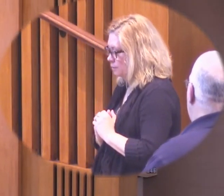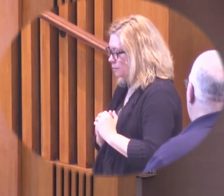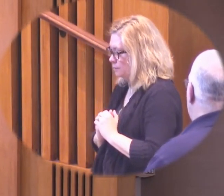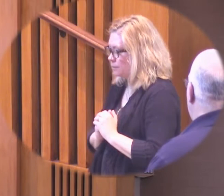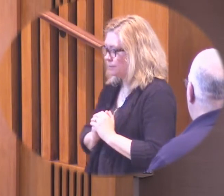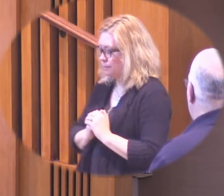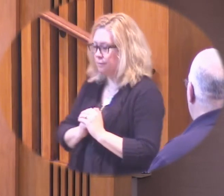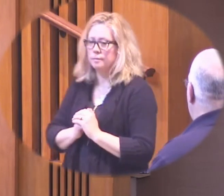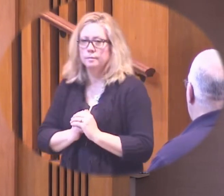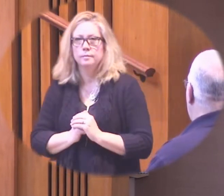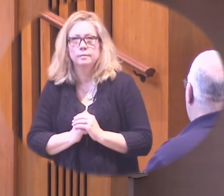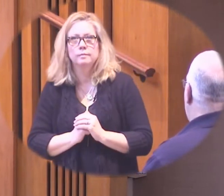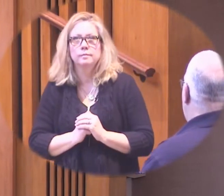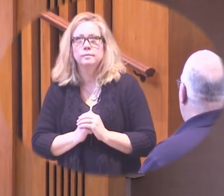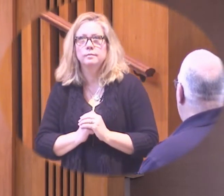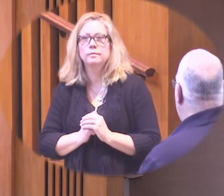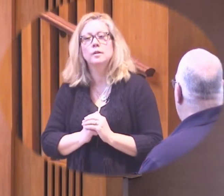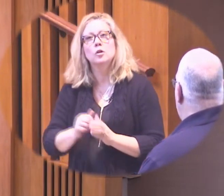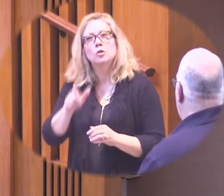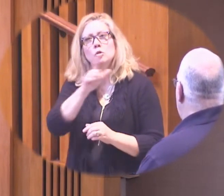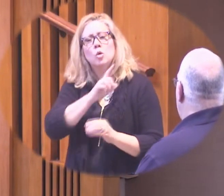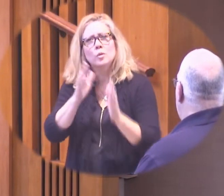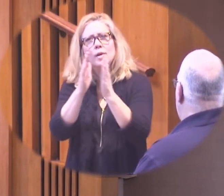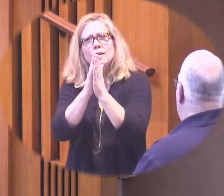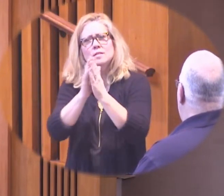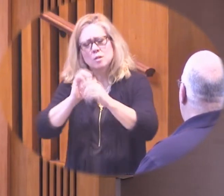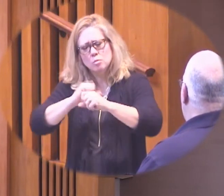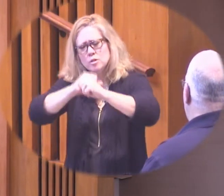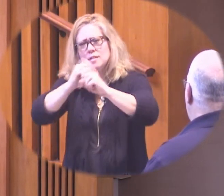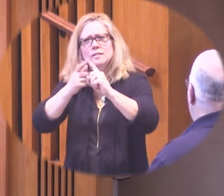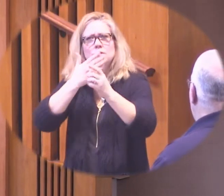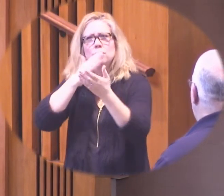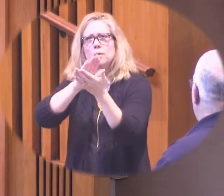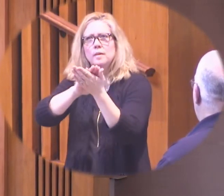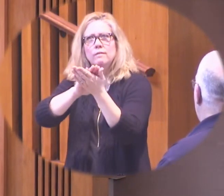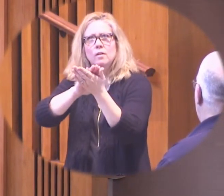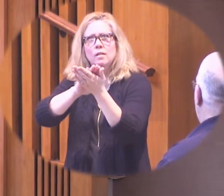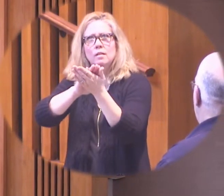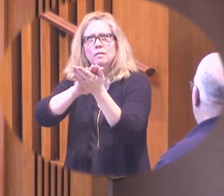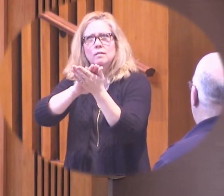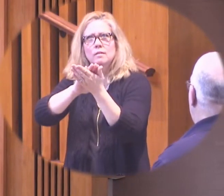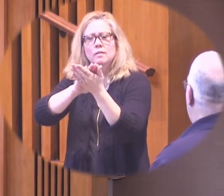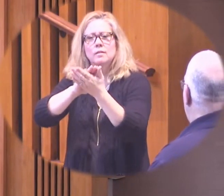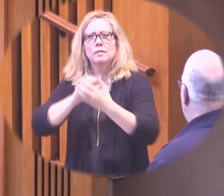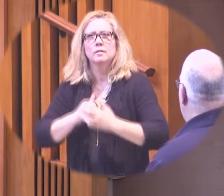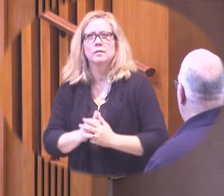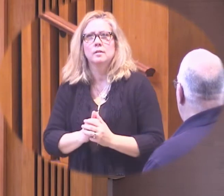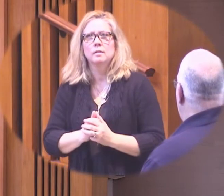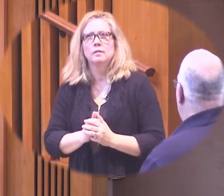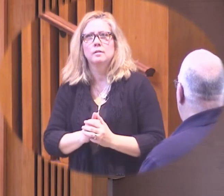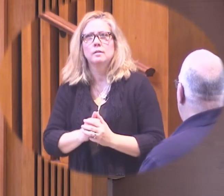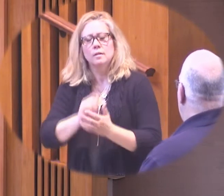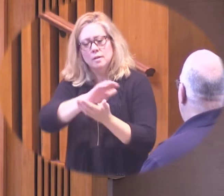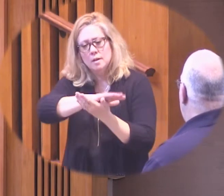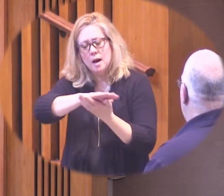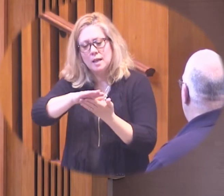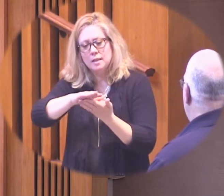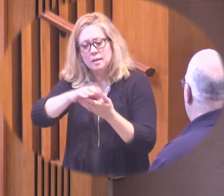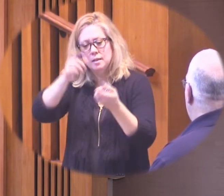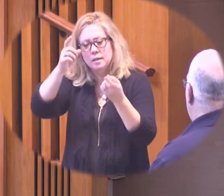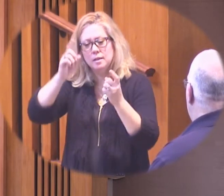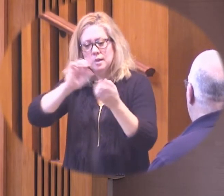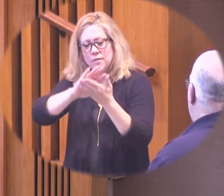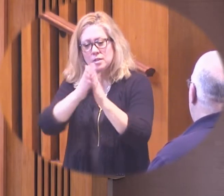from evil. And deliver us, Lord, we pray, from every evil, and graciously